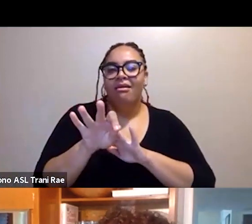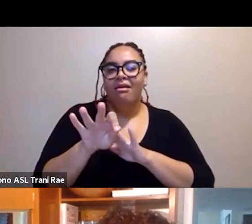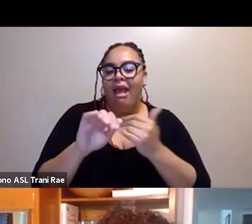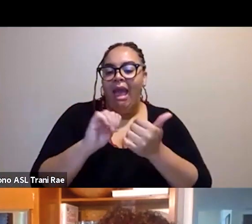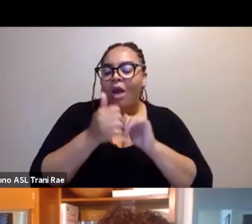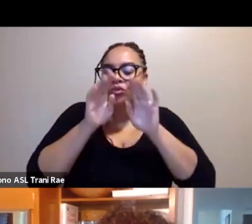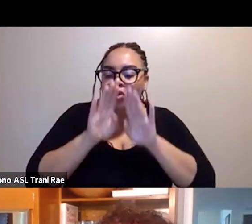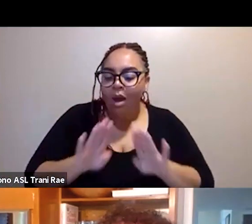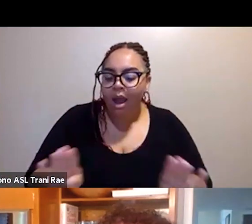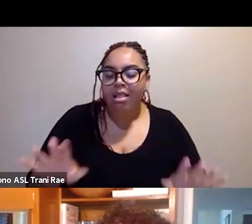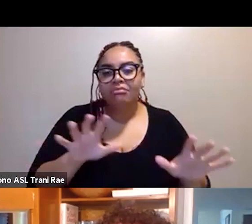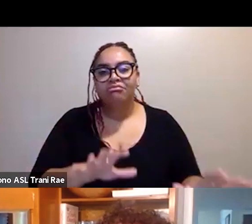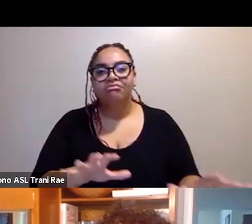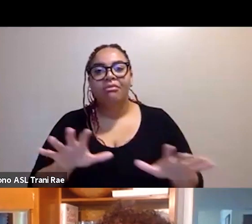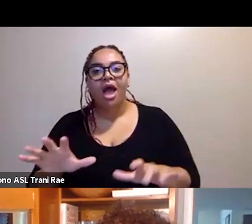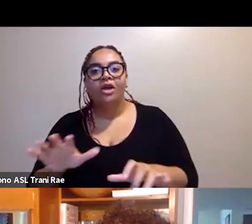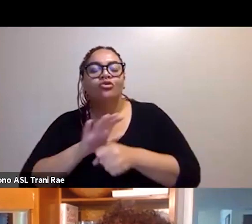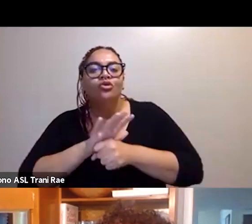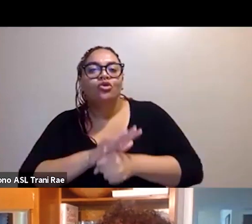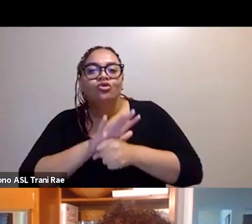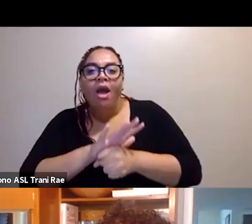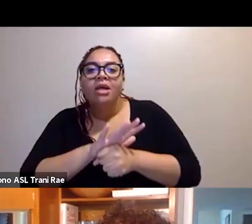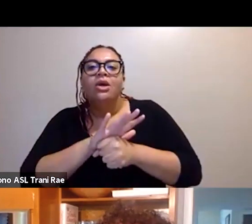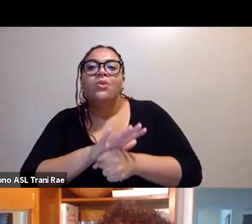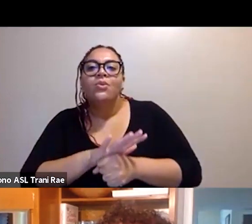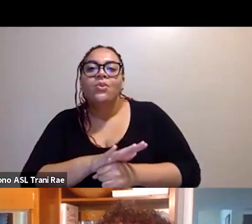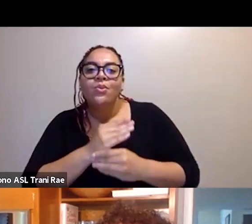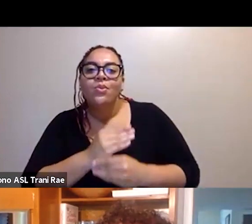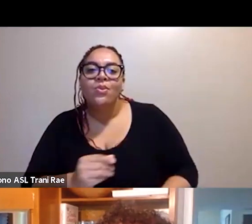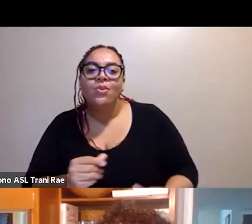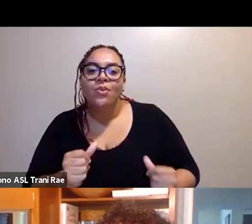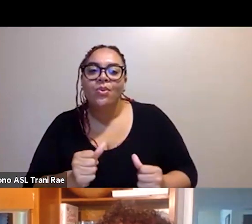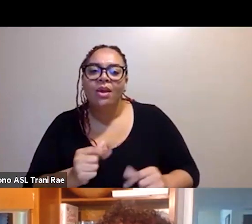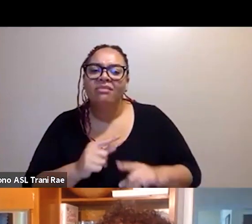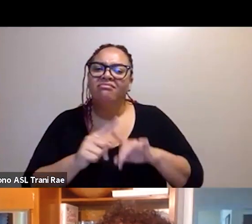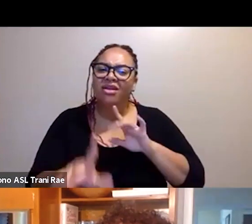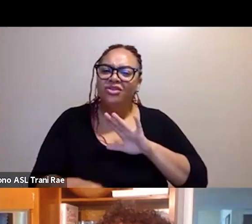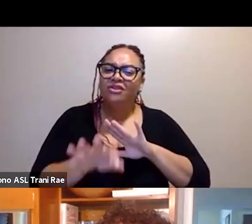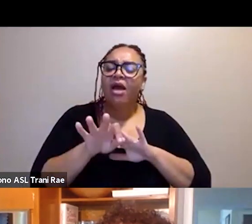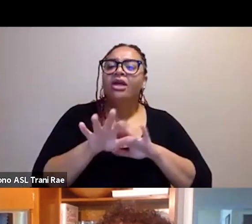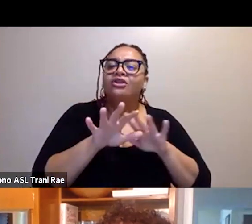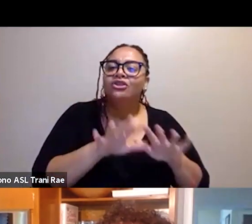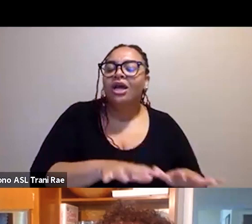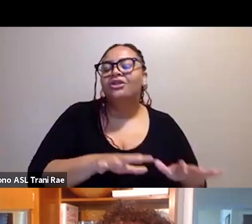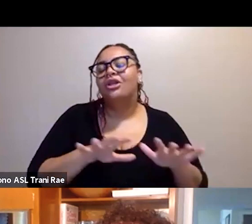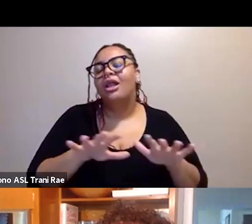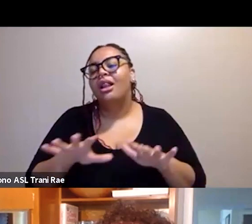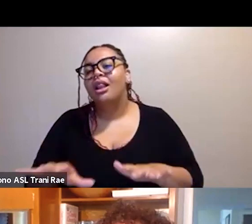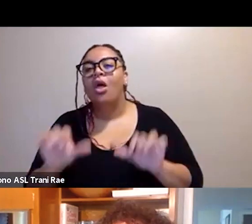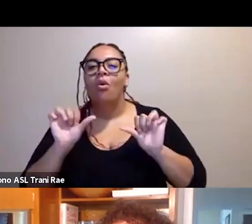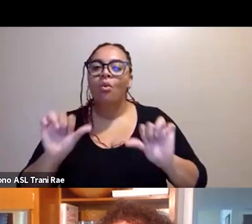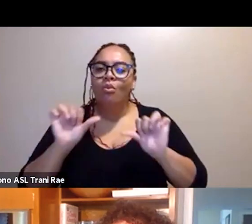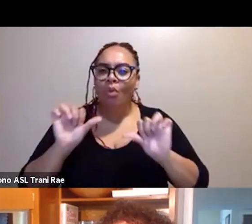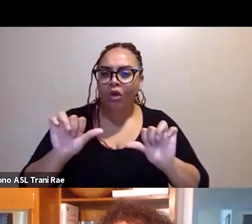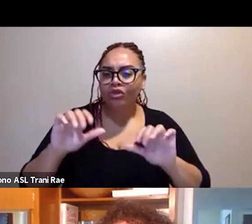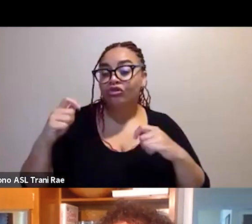relax and reduce stress. But find your gentle water aerobics class has been invaded by